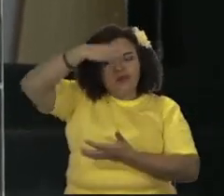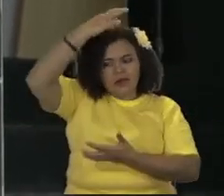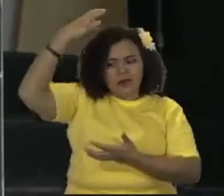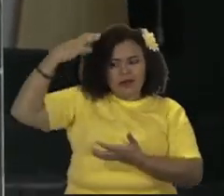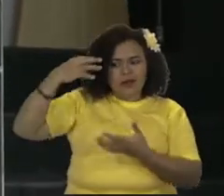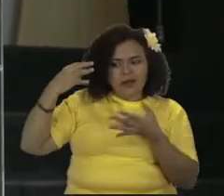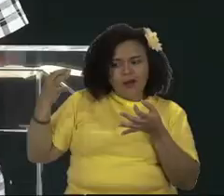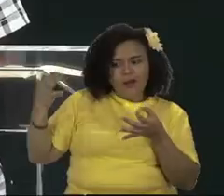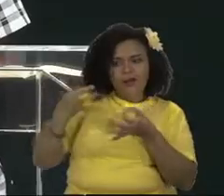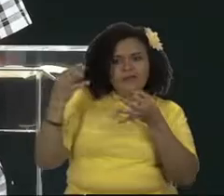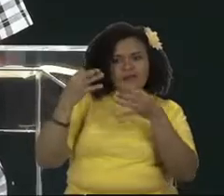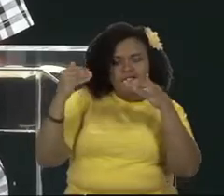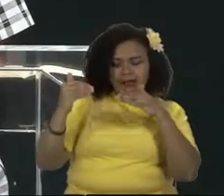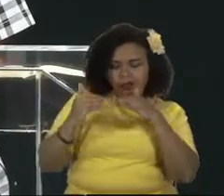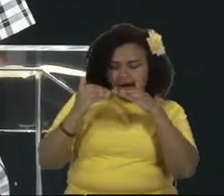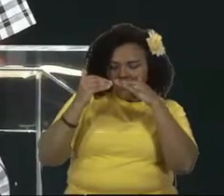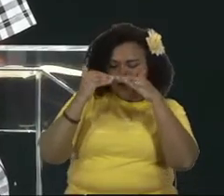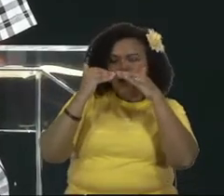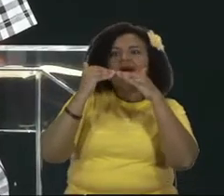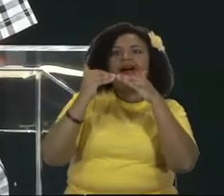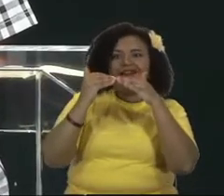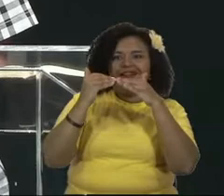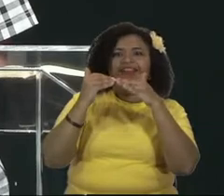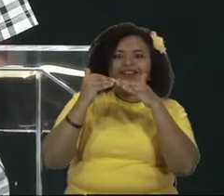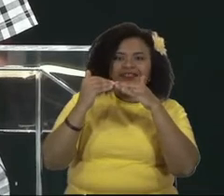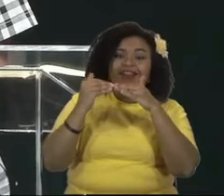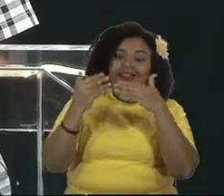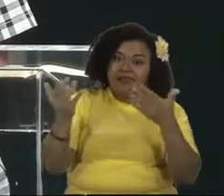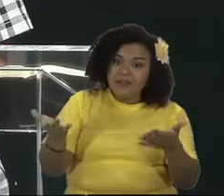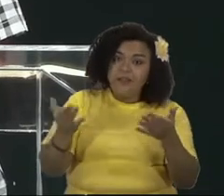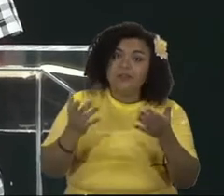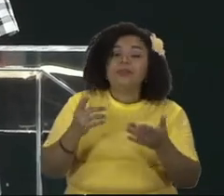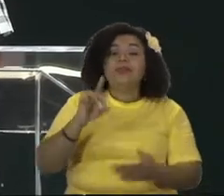been giving us the Word for us to study.